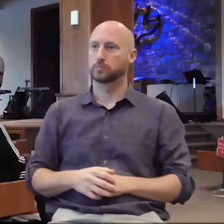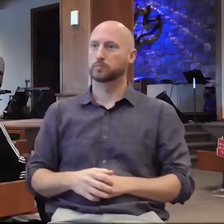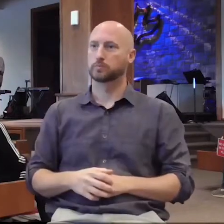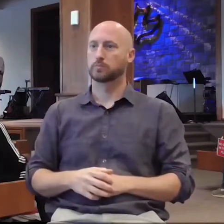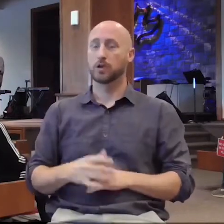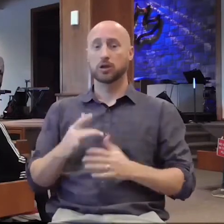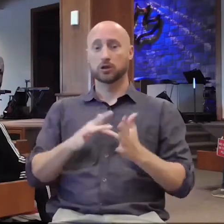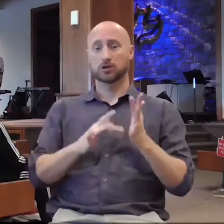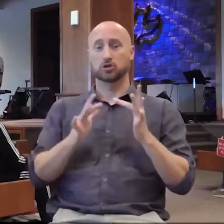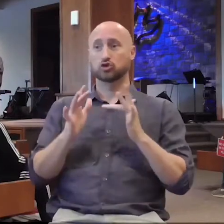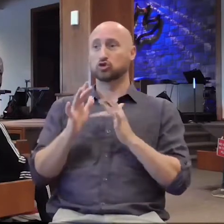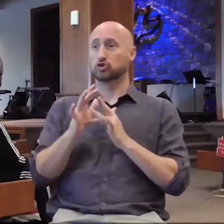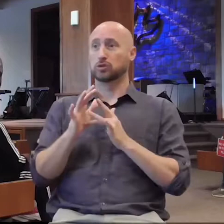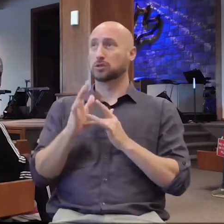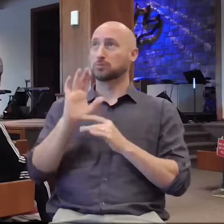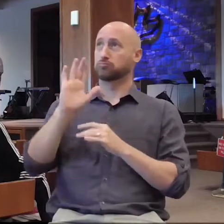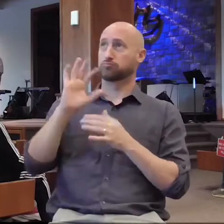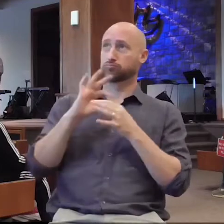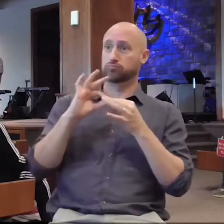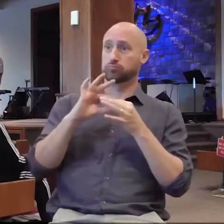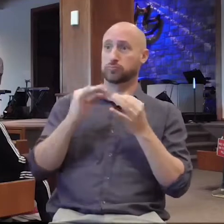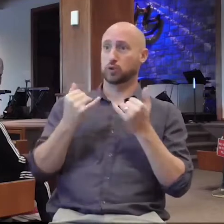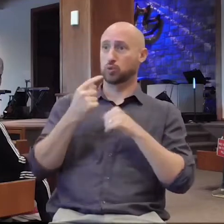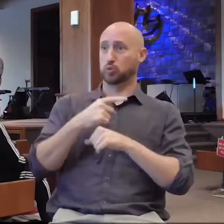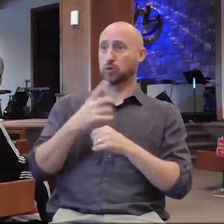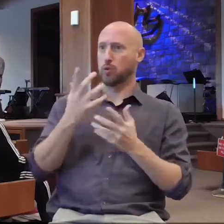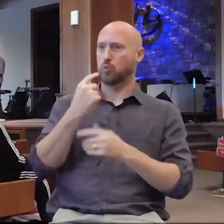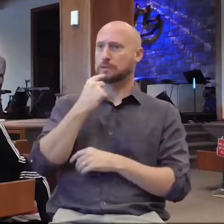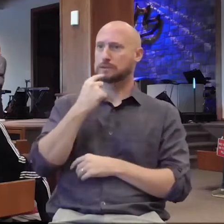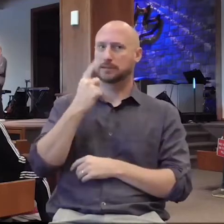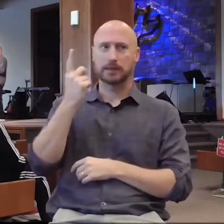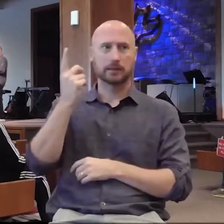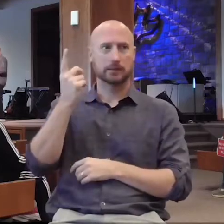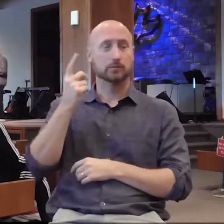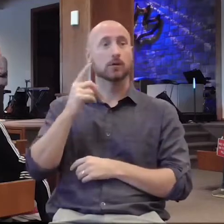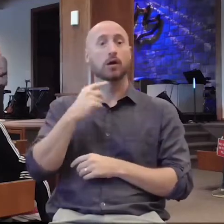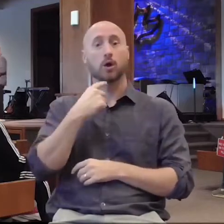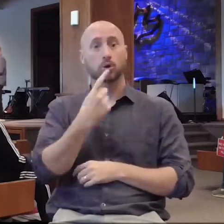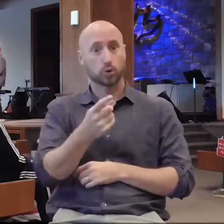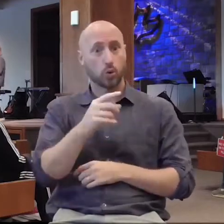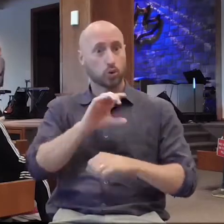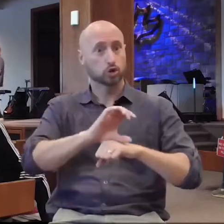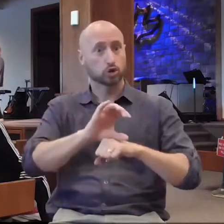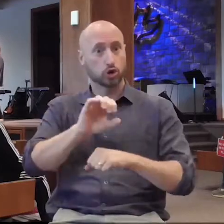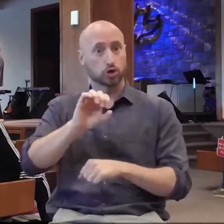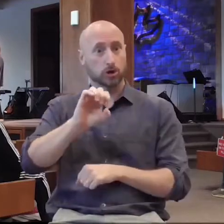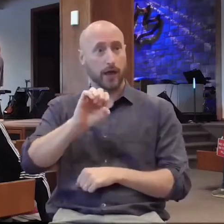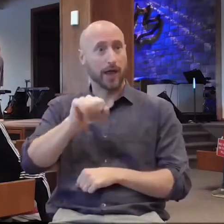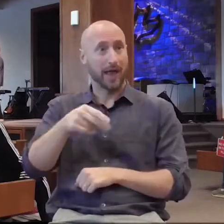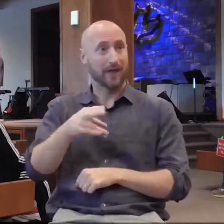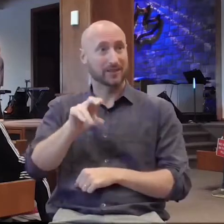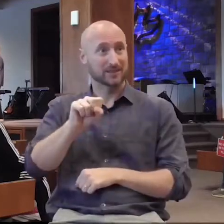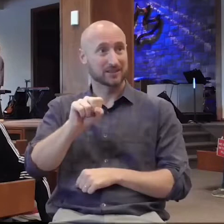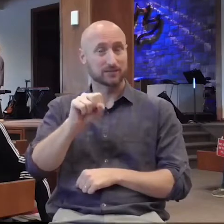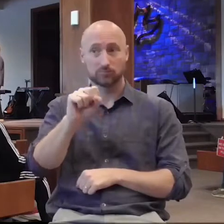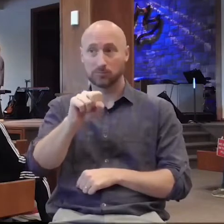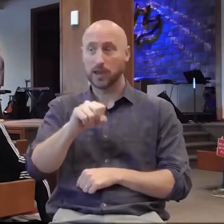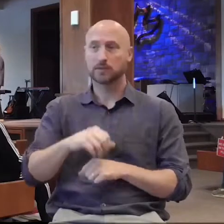What the Jesus is saying today, not just to Ephesus then, but to the church is plural.